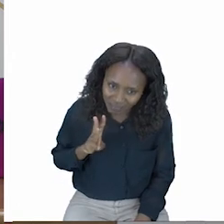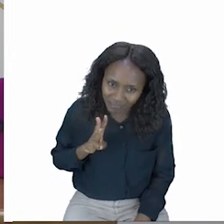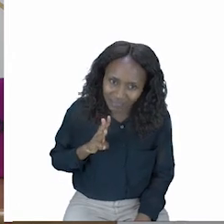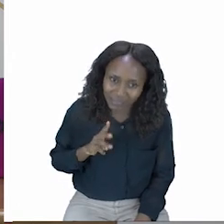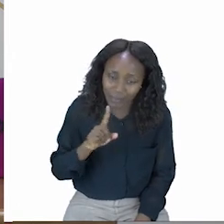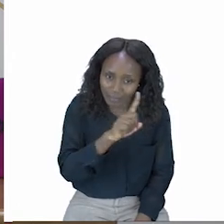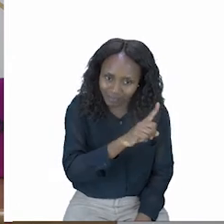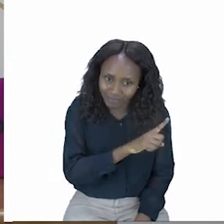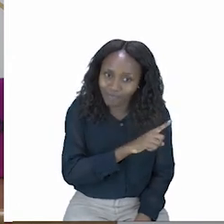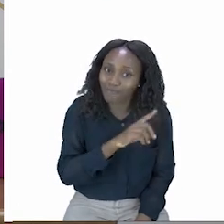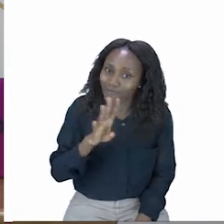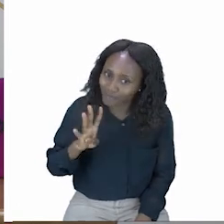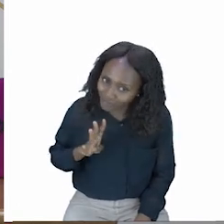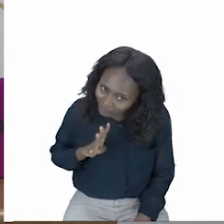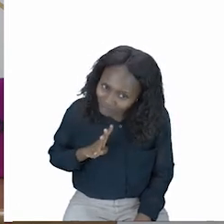13,